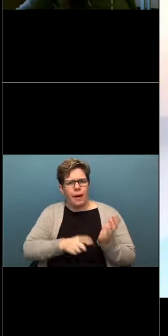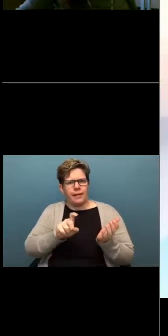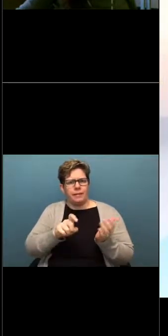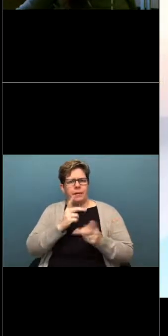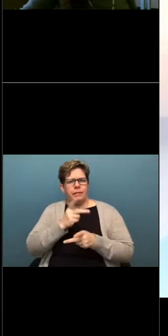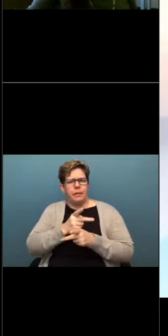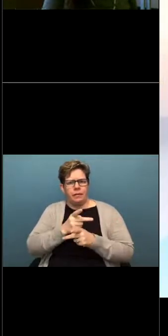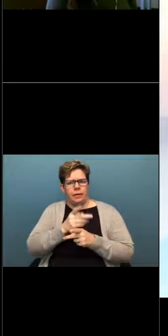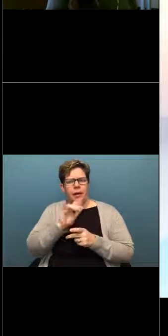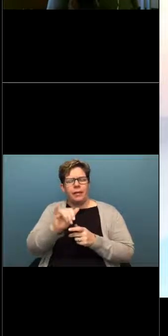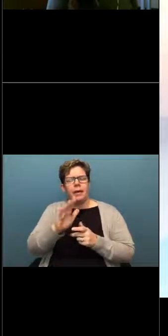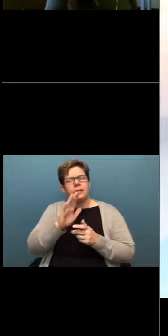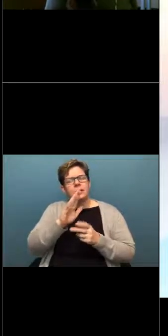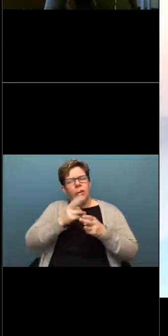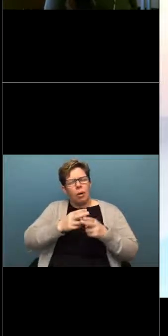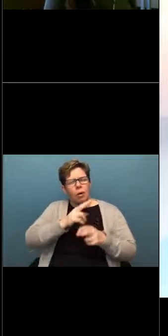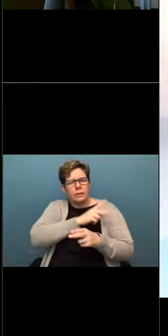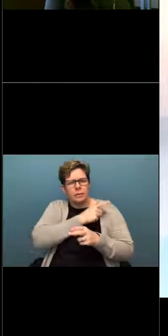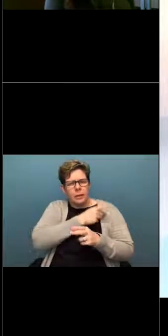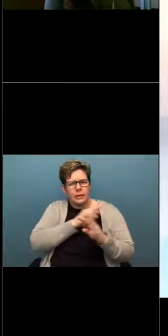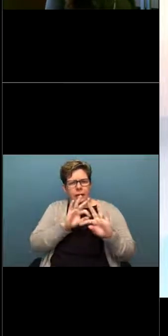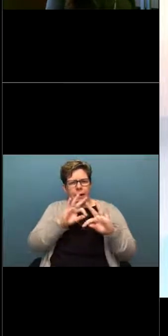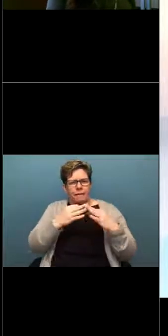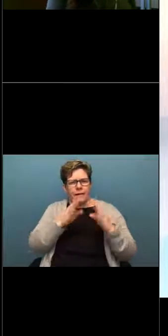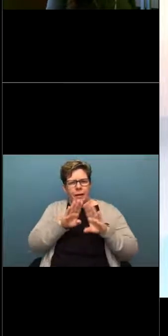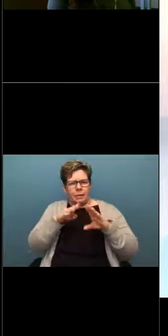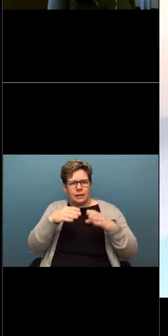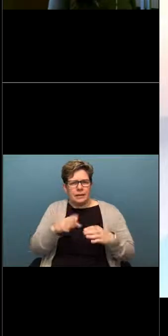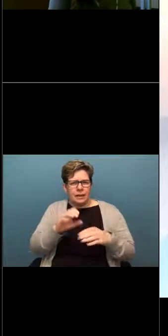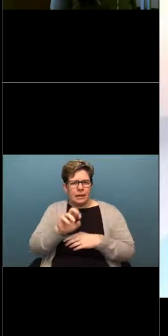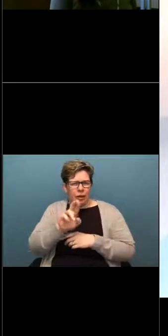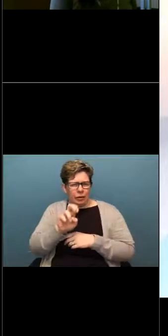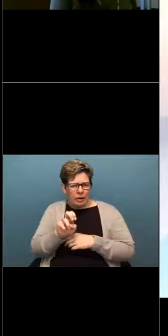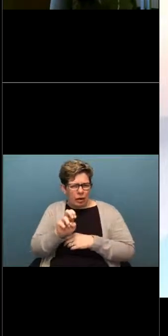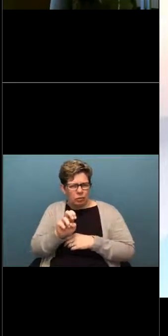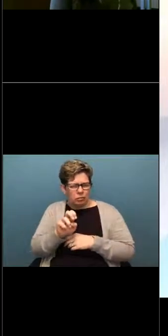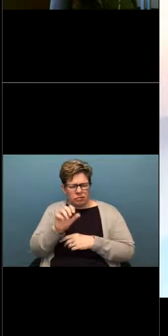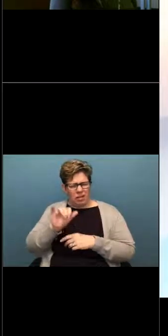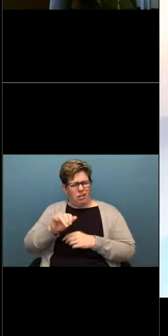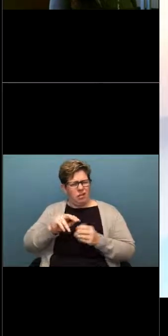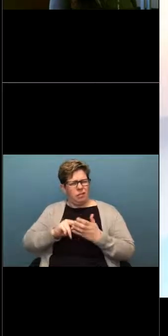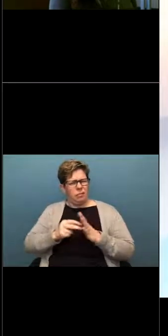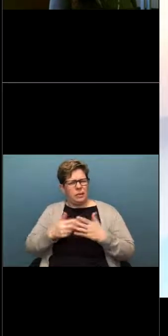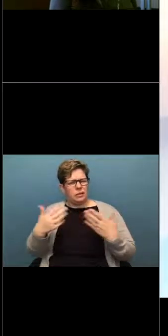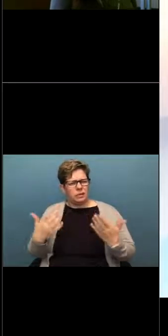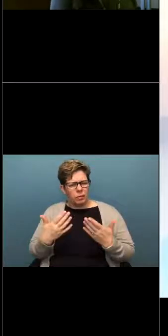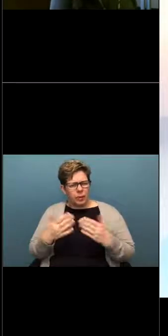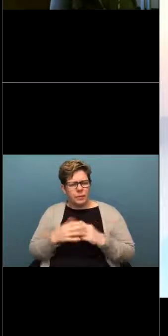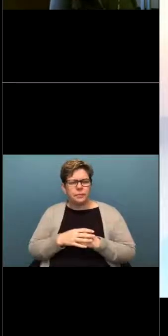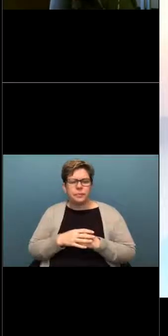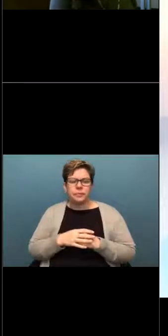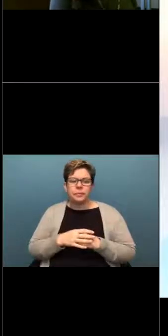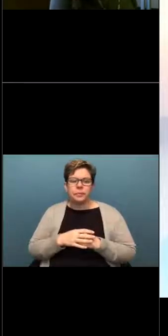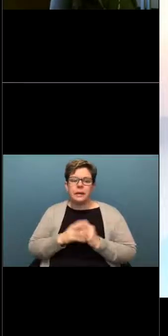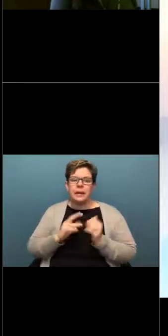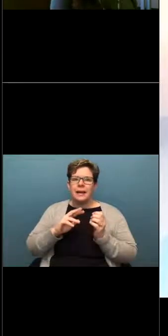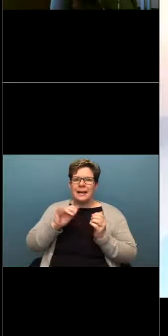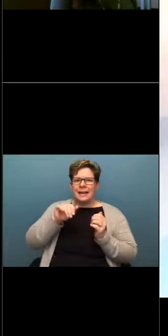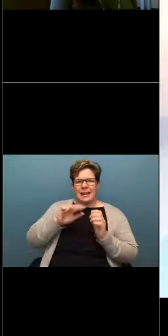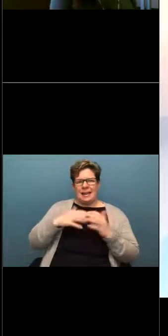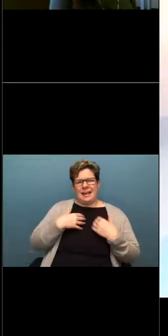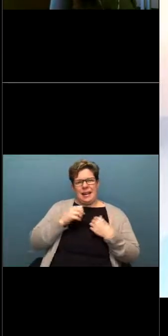and family-centered care. So what does it mean to be patient and family-centered? We say in healthcare, it's a team sport, and